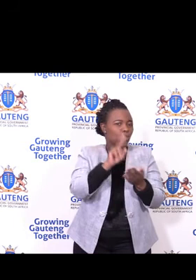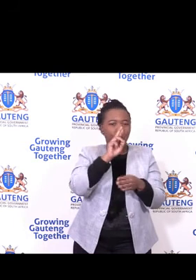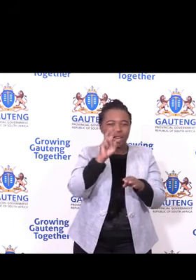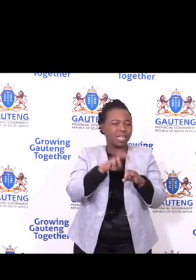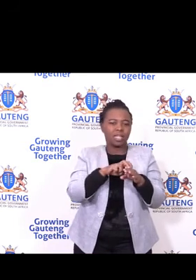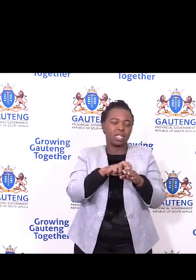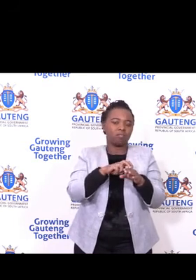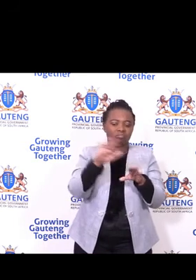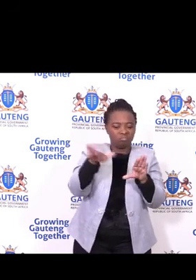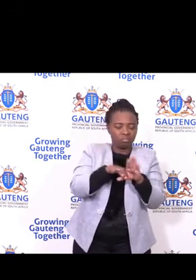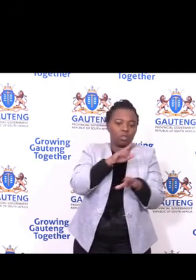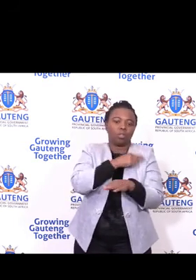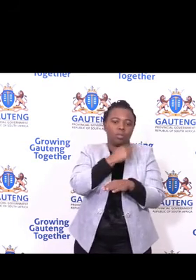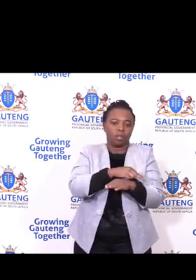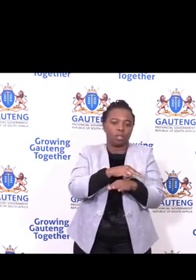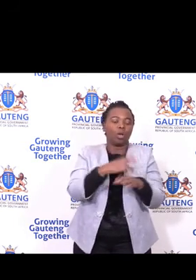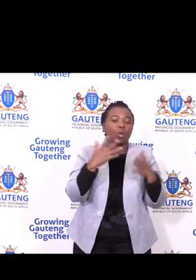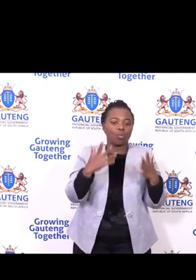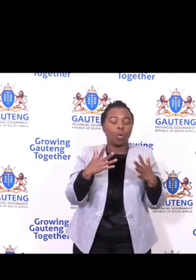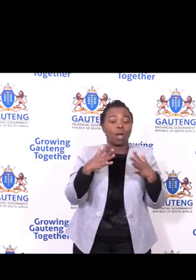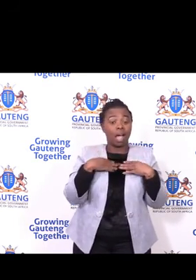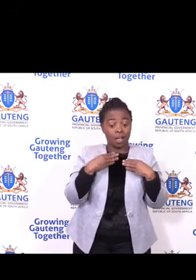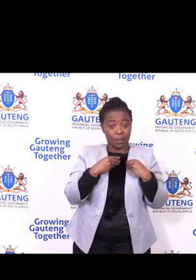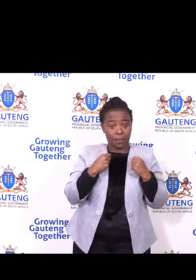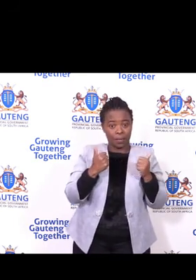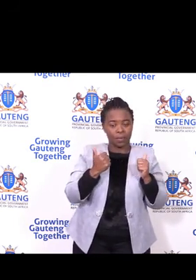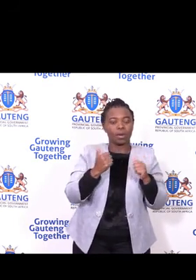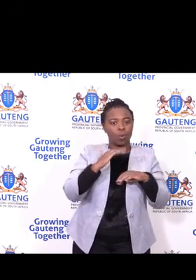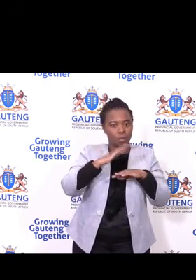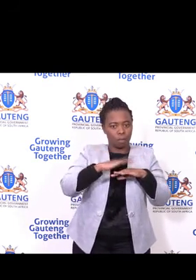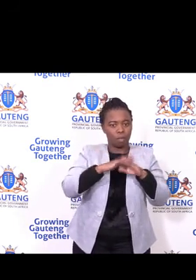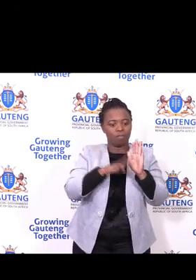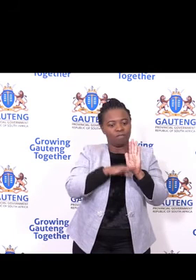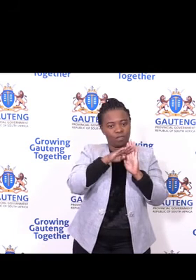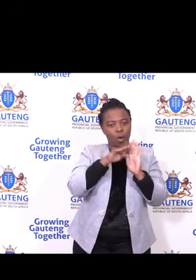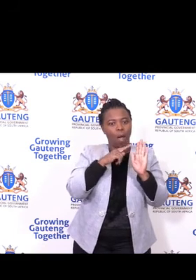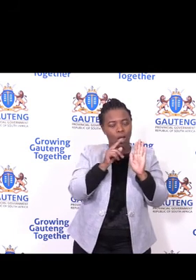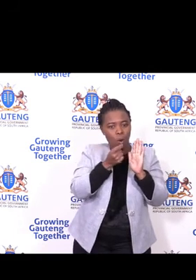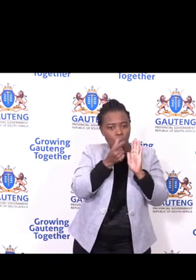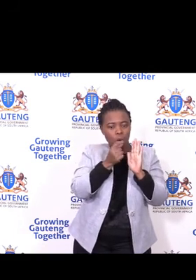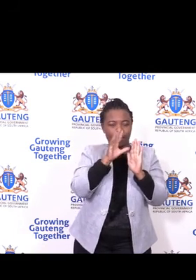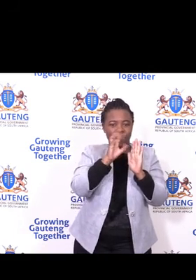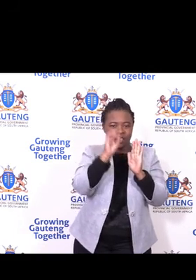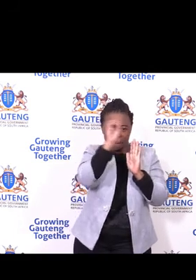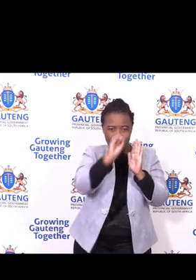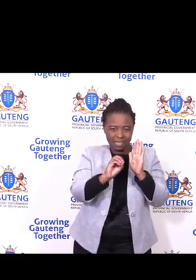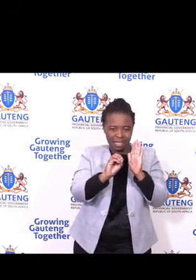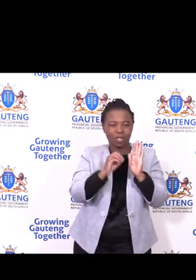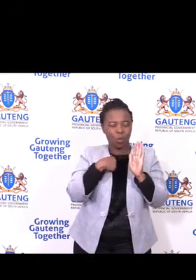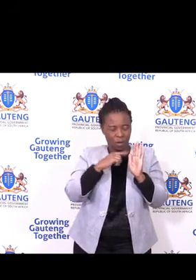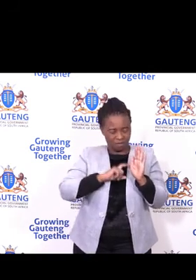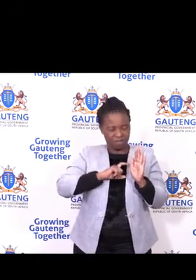Our recovery rate is still going to come up. We are closer to 50% now, but we are quite confident that